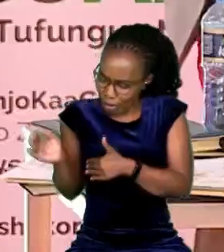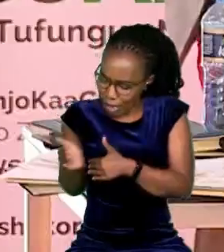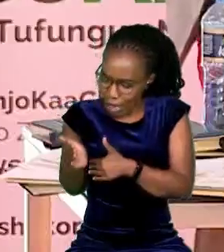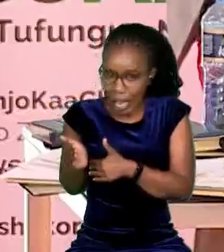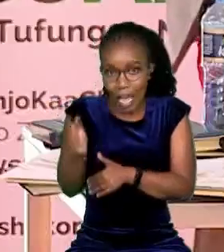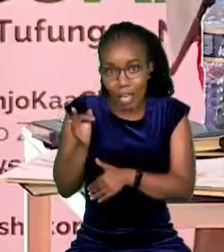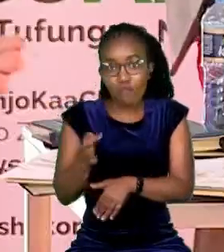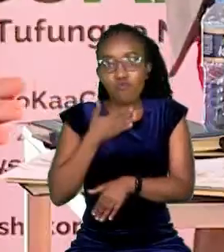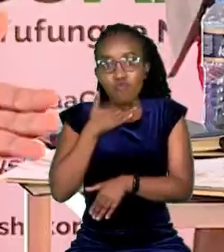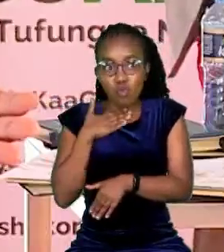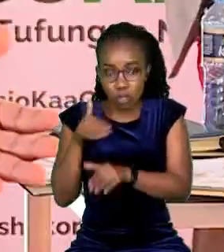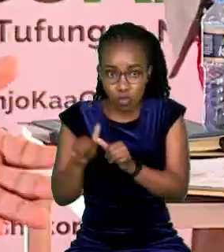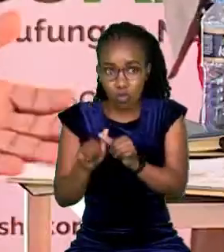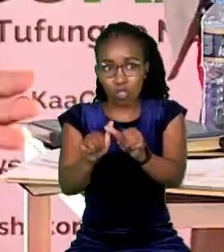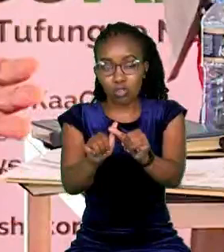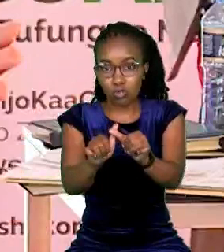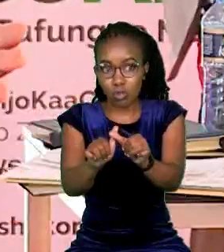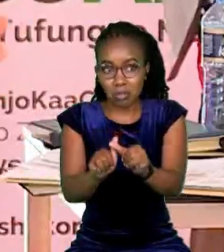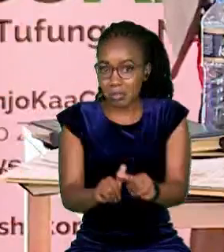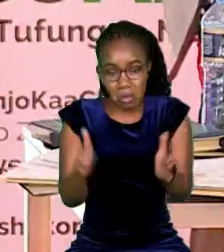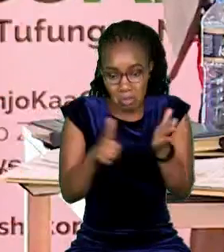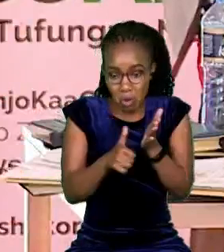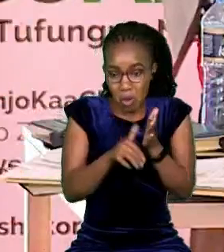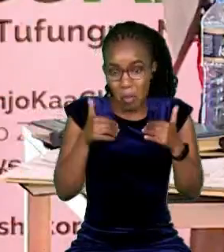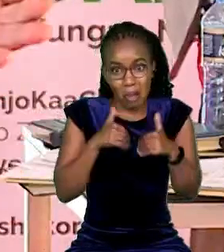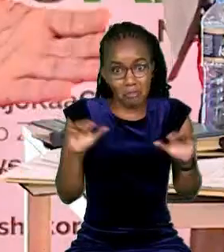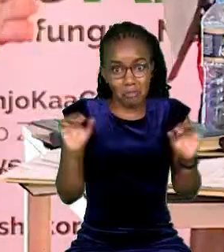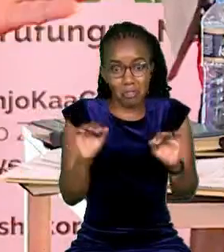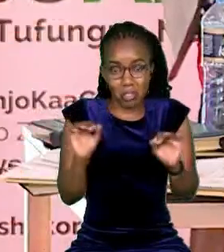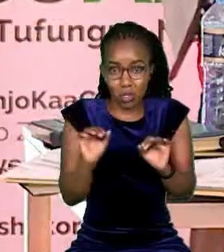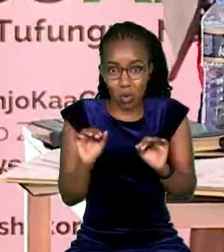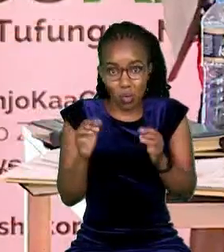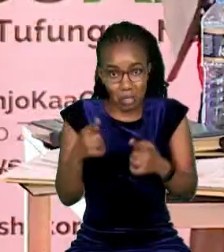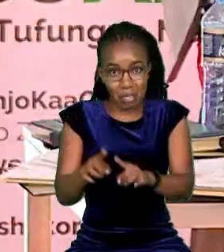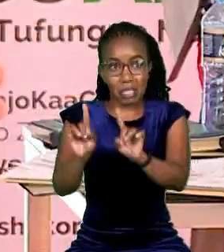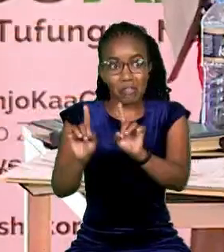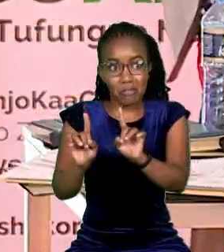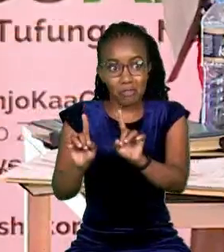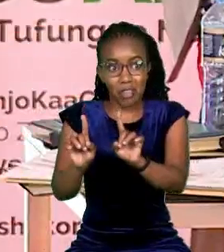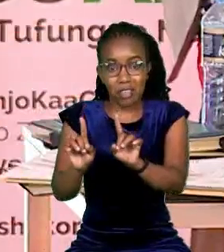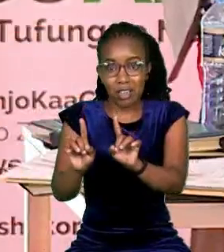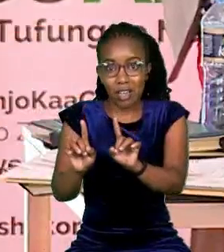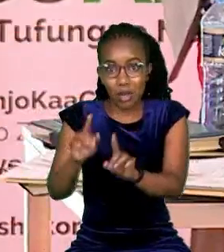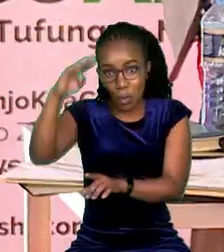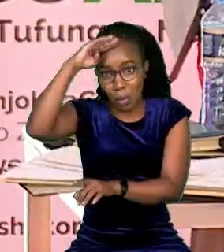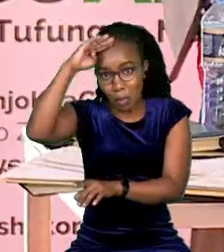to continue, me I've got no problem with you enjoying a few Kagwe specials.